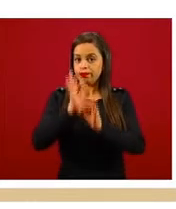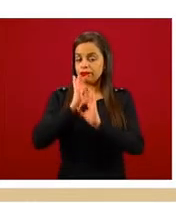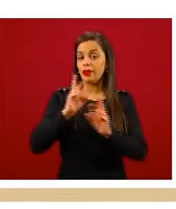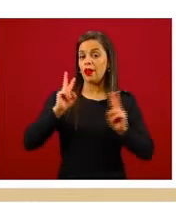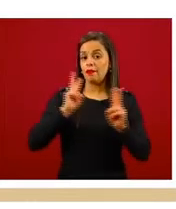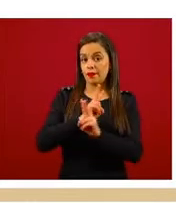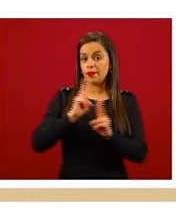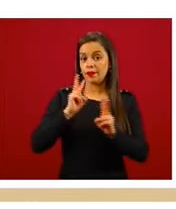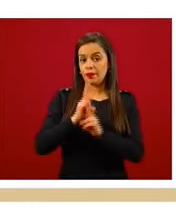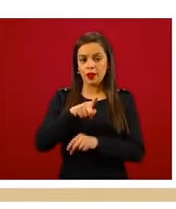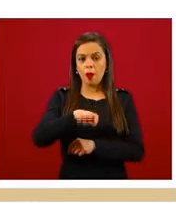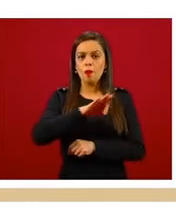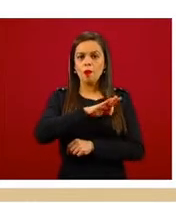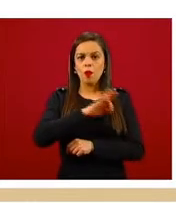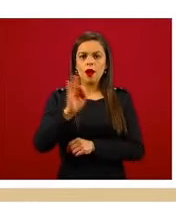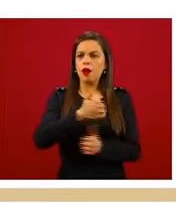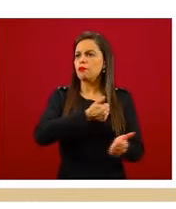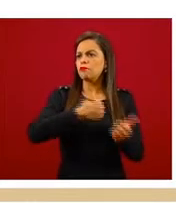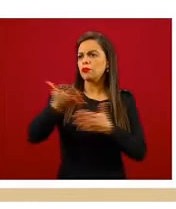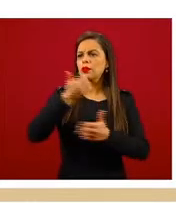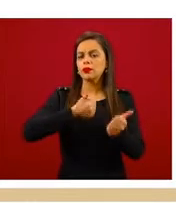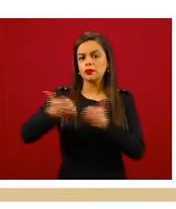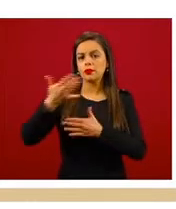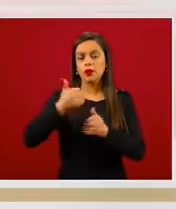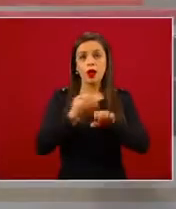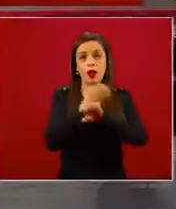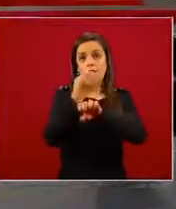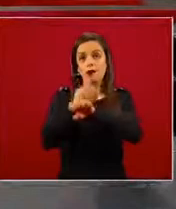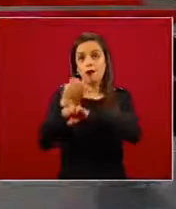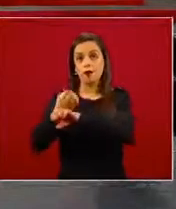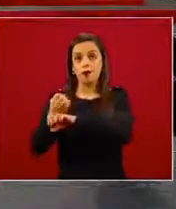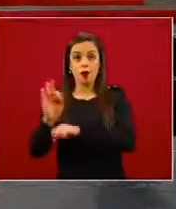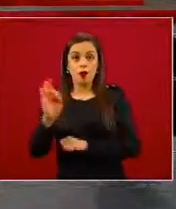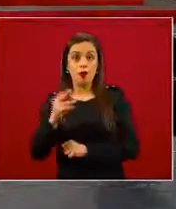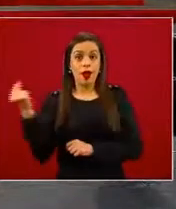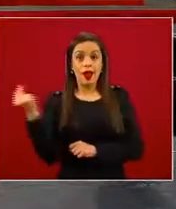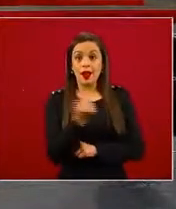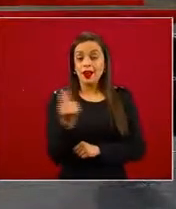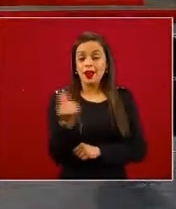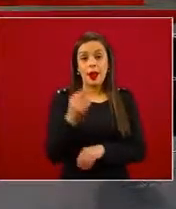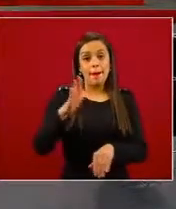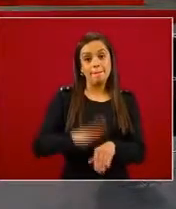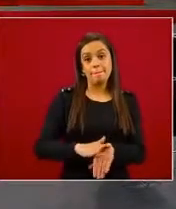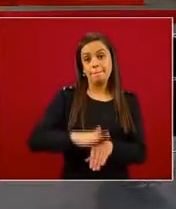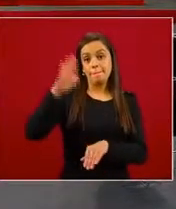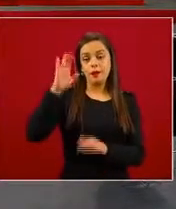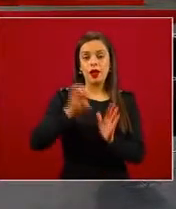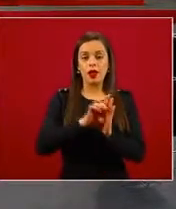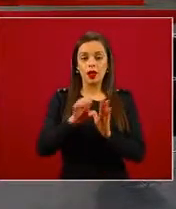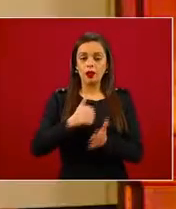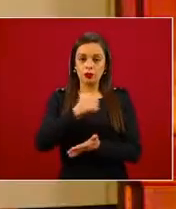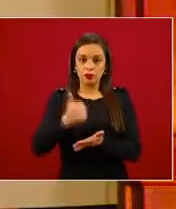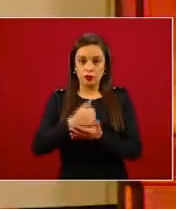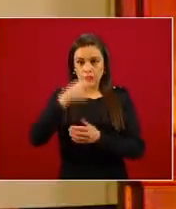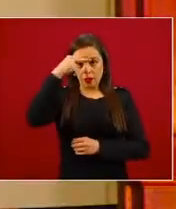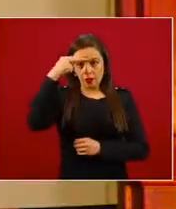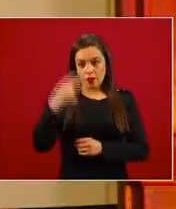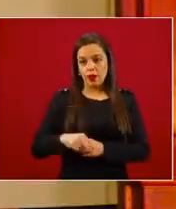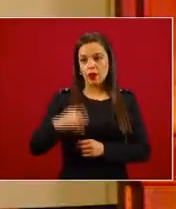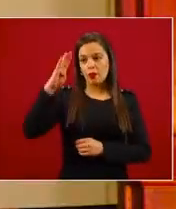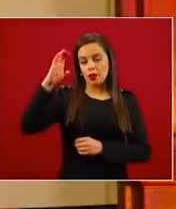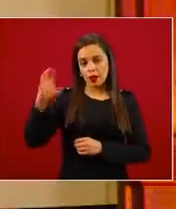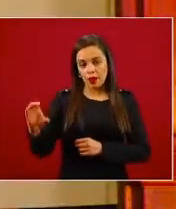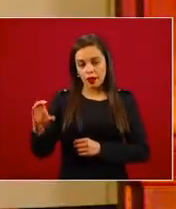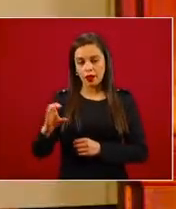the ventilators that, at a given time, they may be moved to the different states where they are needed, such as Mexico